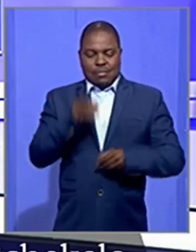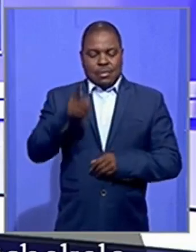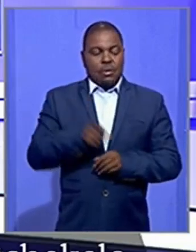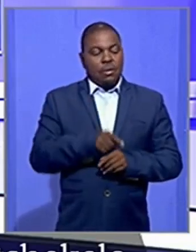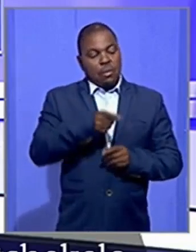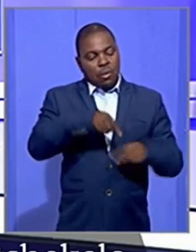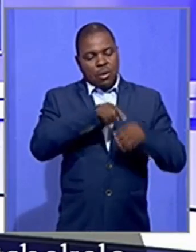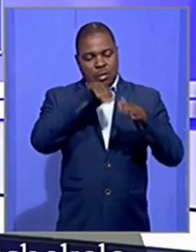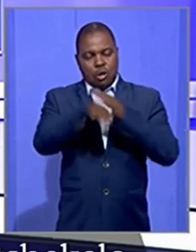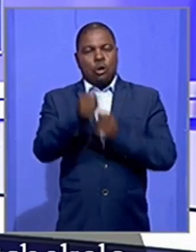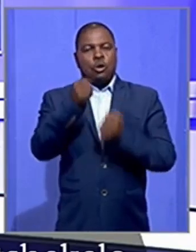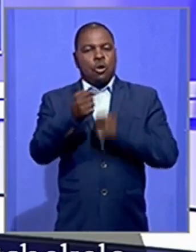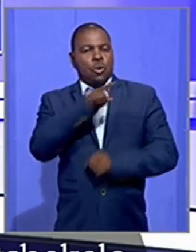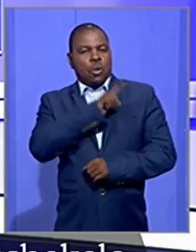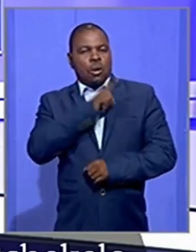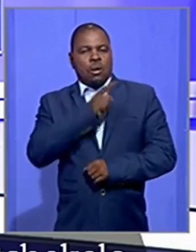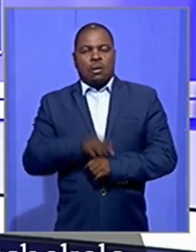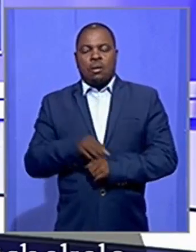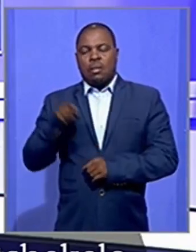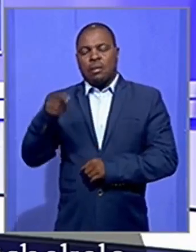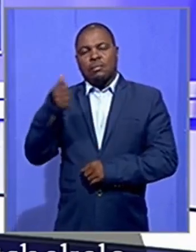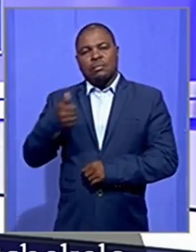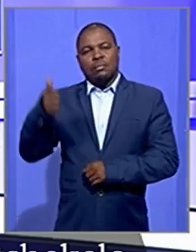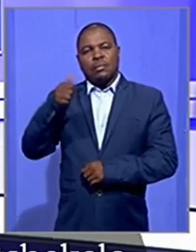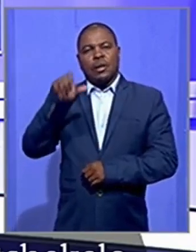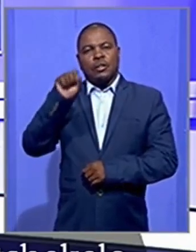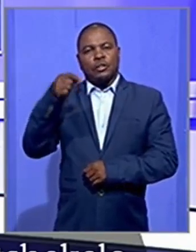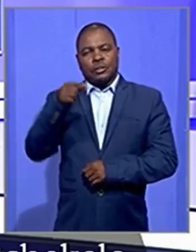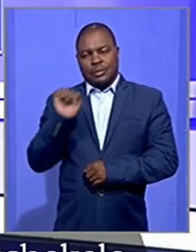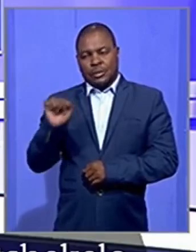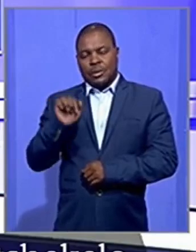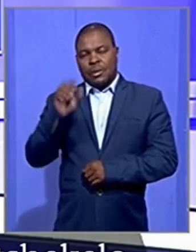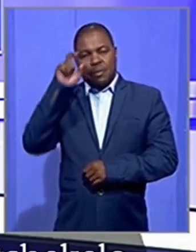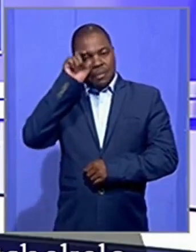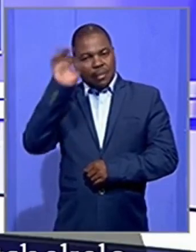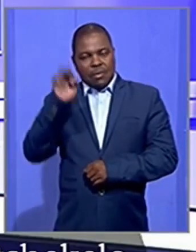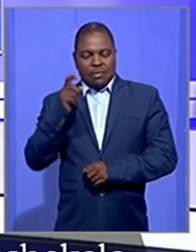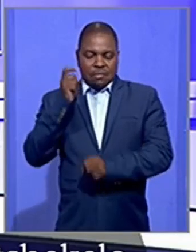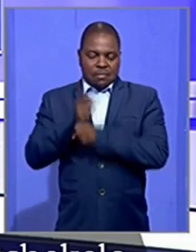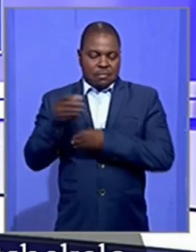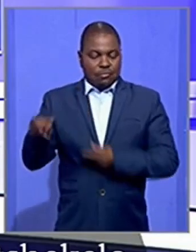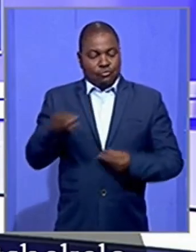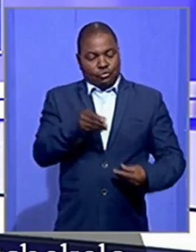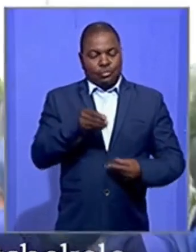nyatsa taelo ya kgotlatshekelo kgatlhanong le mokwaledi kakaretso wa ANC Fikile Mbalula.